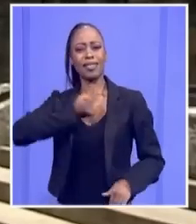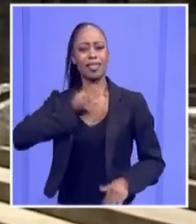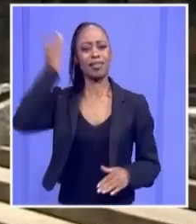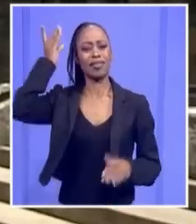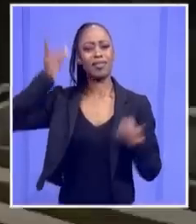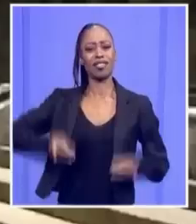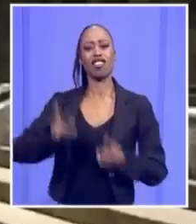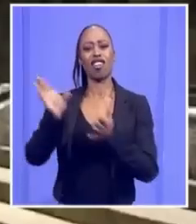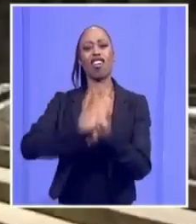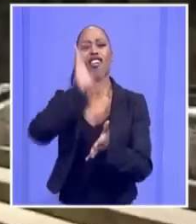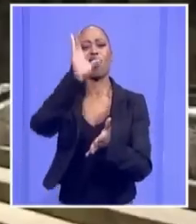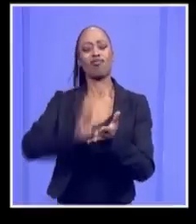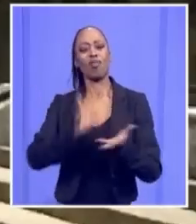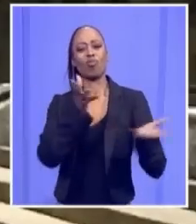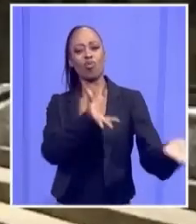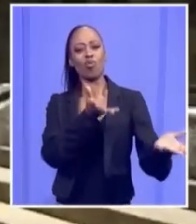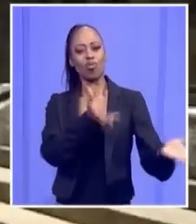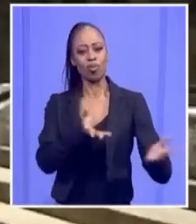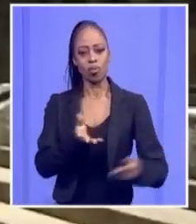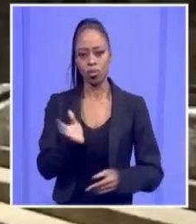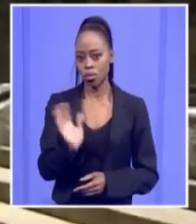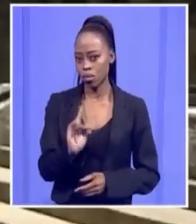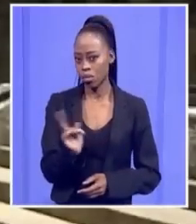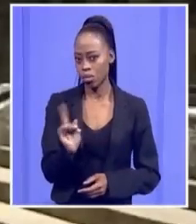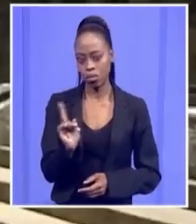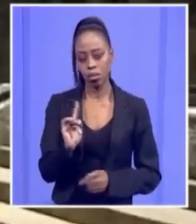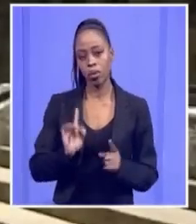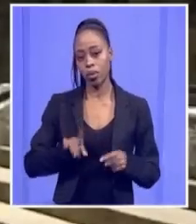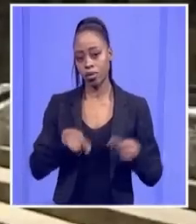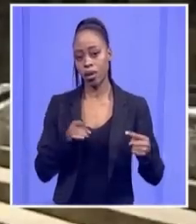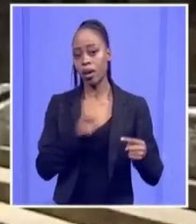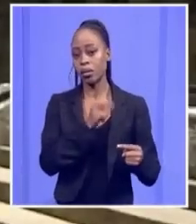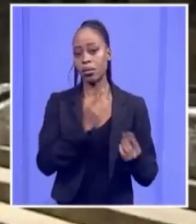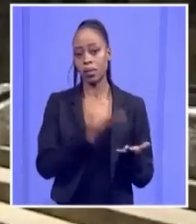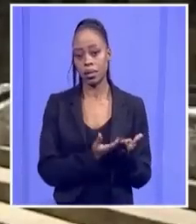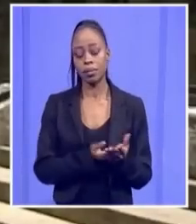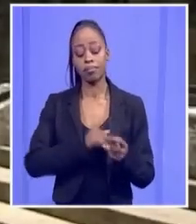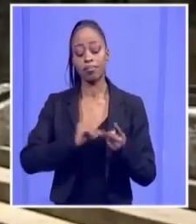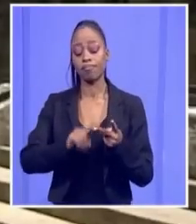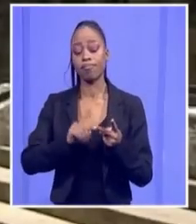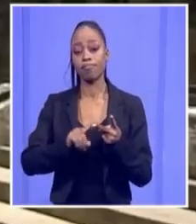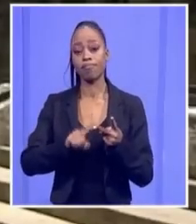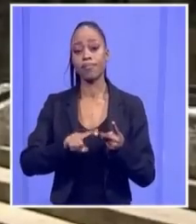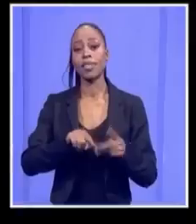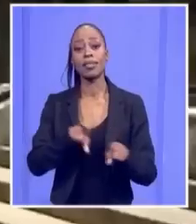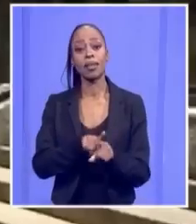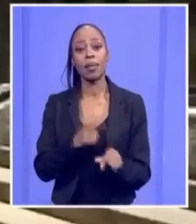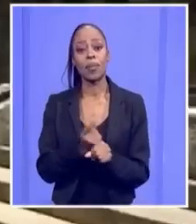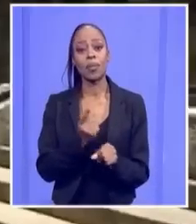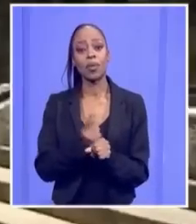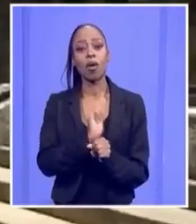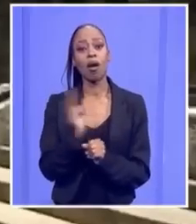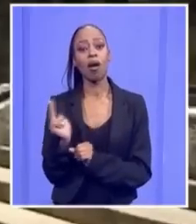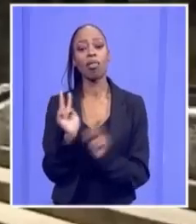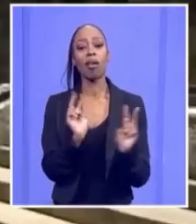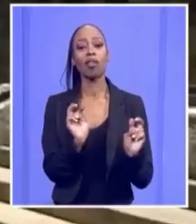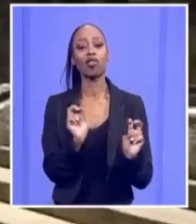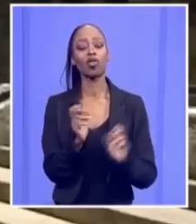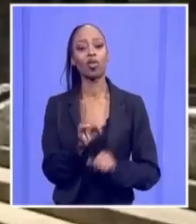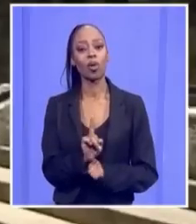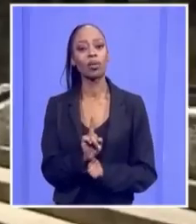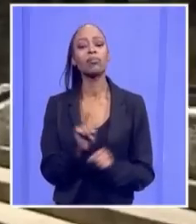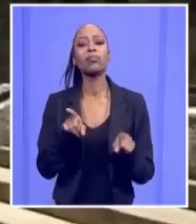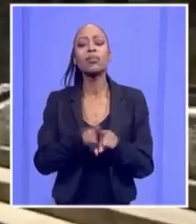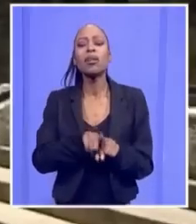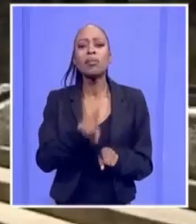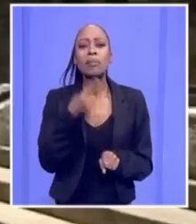court is a court is a court, I think it's something that is contested, number one. Number two, is also contested the fact that he has actually